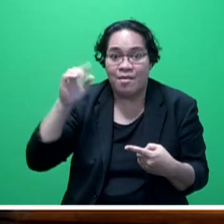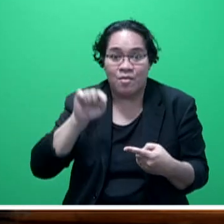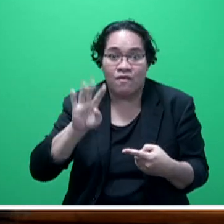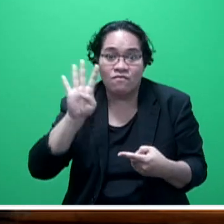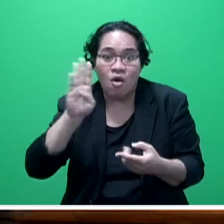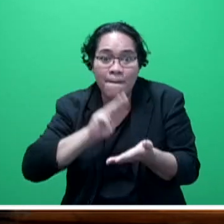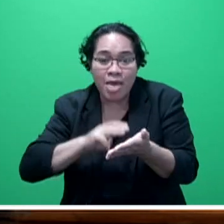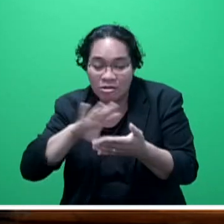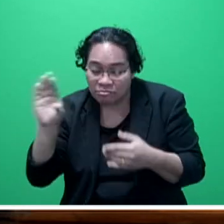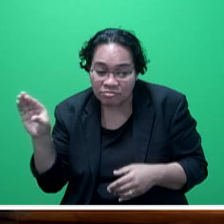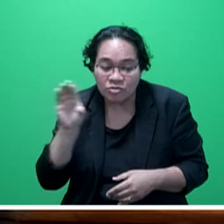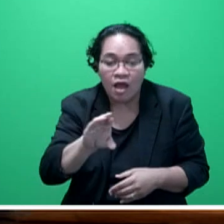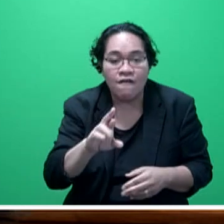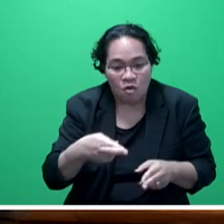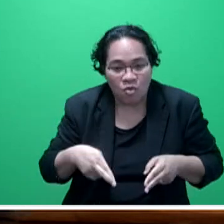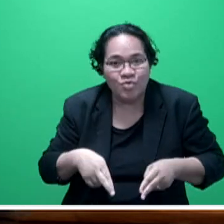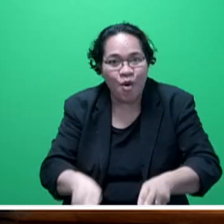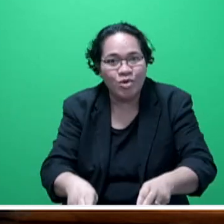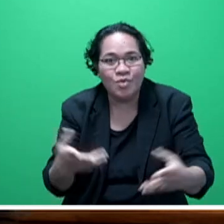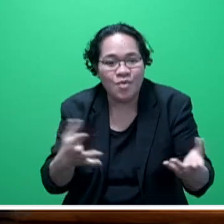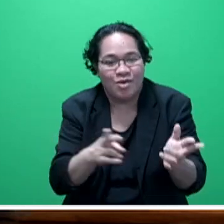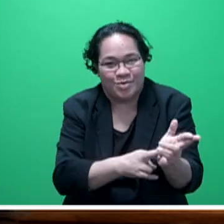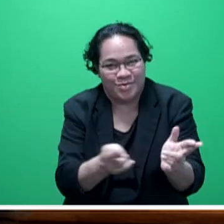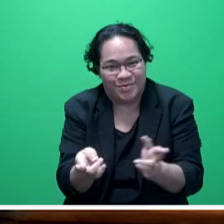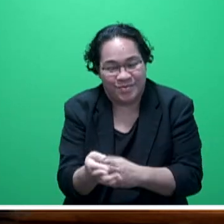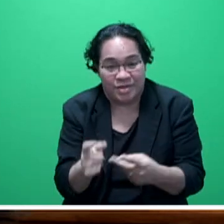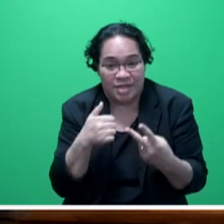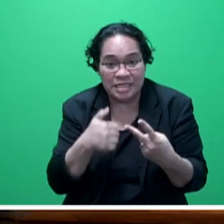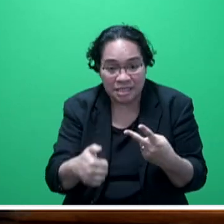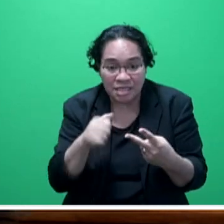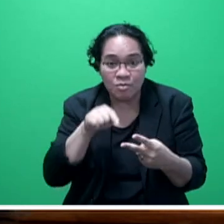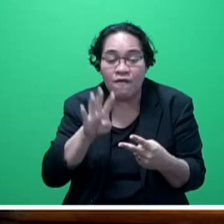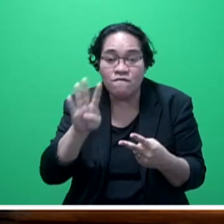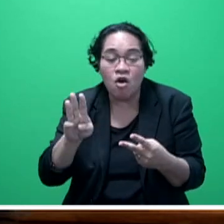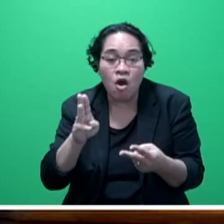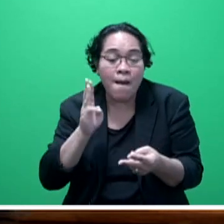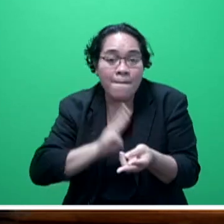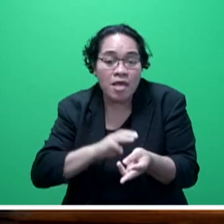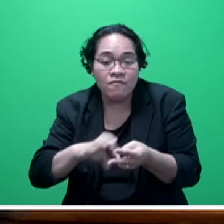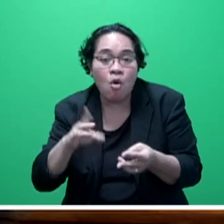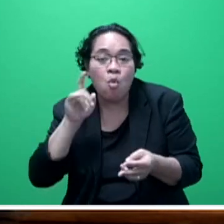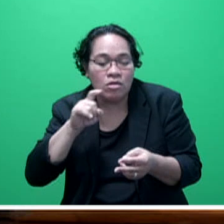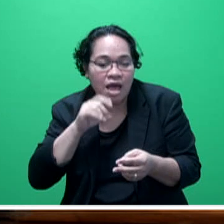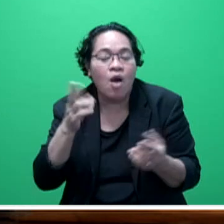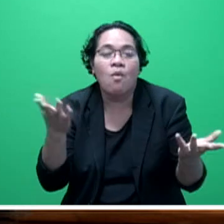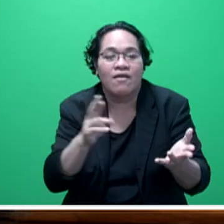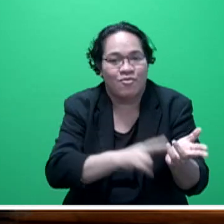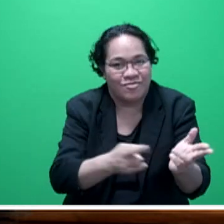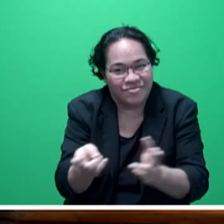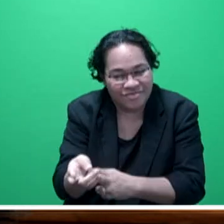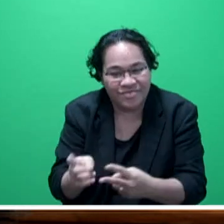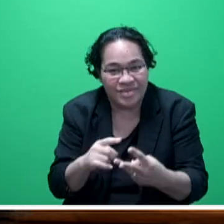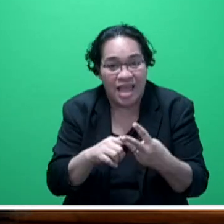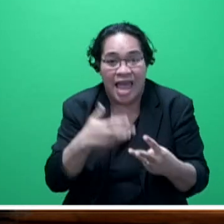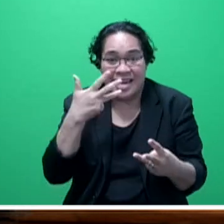is allocated for rural roads, 6.4 million for rural water supply program, 9.4